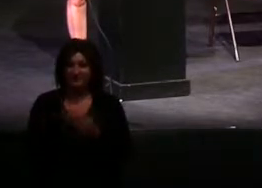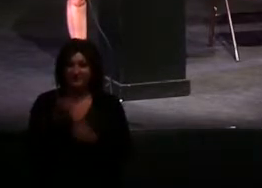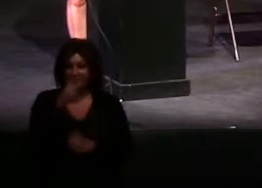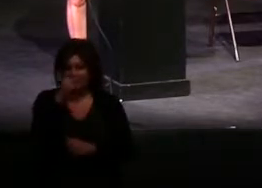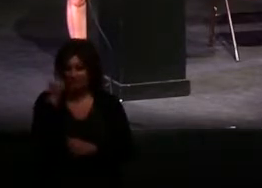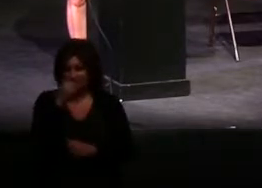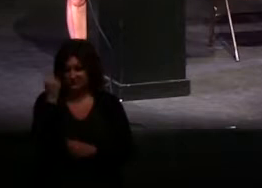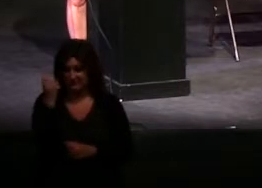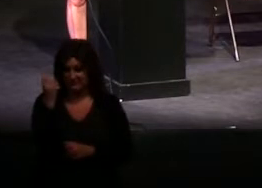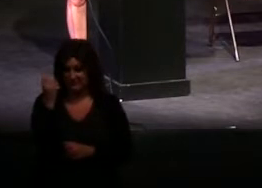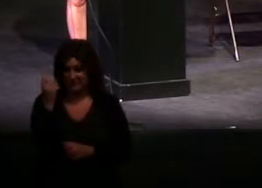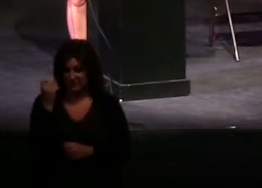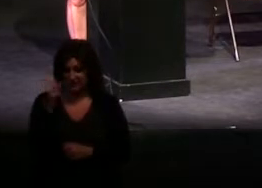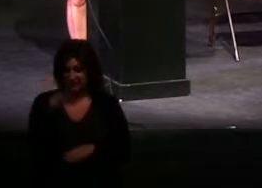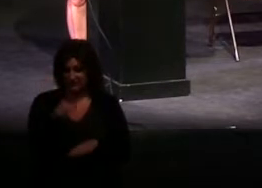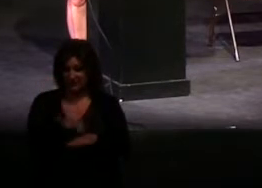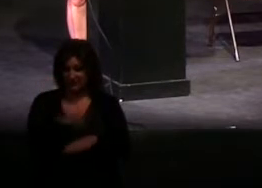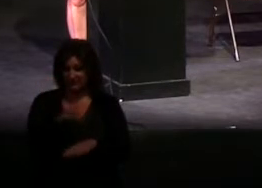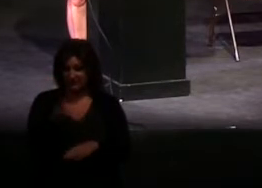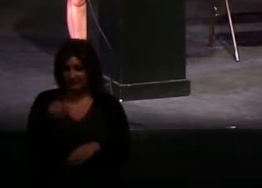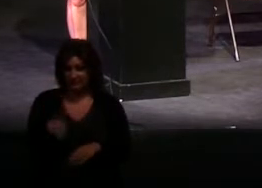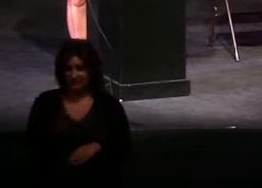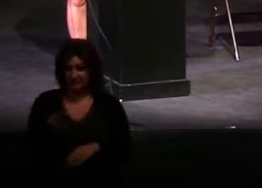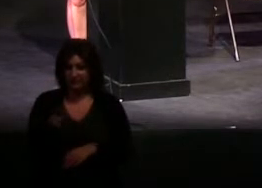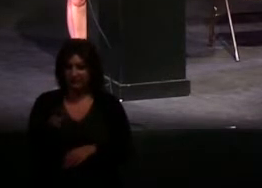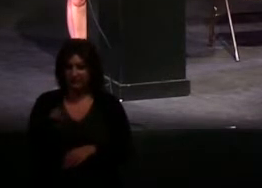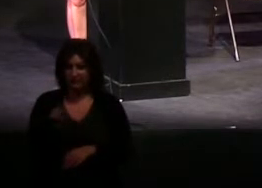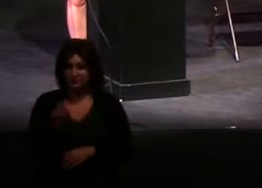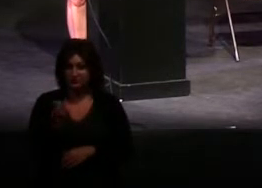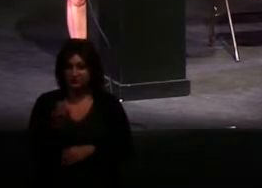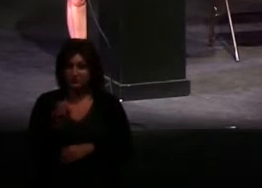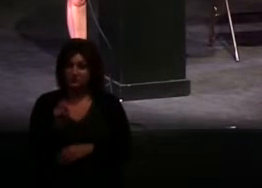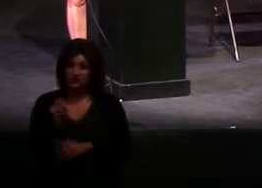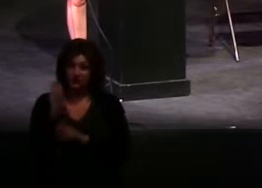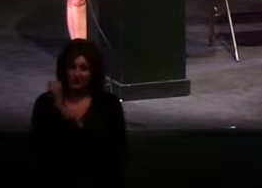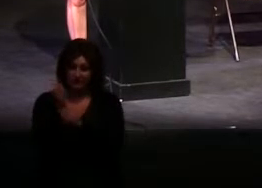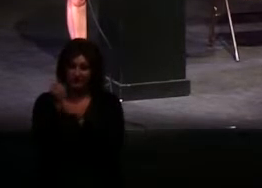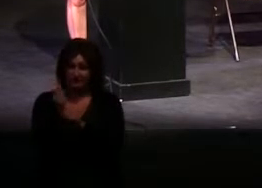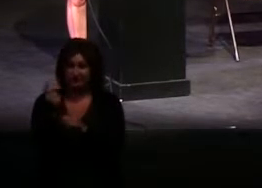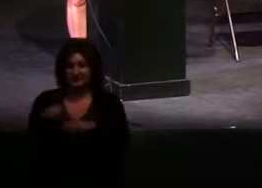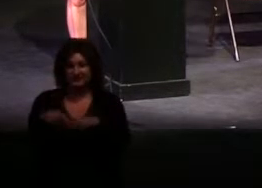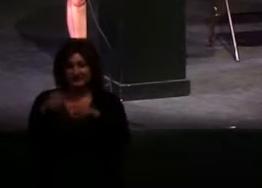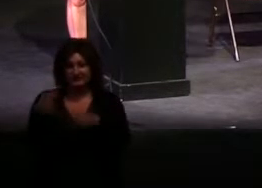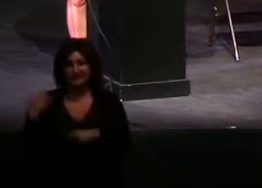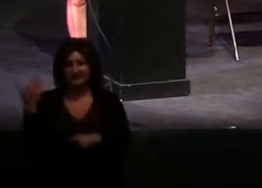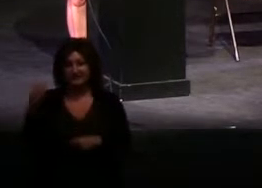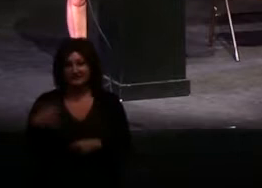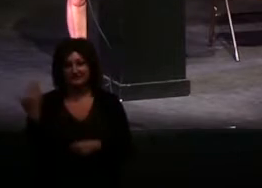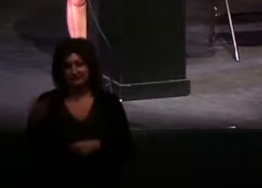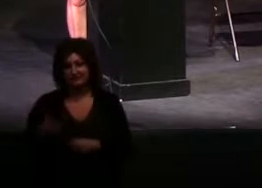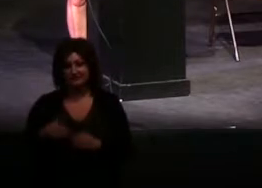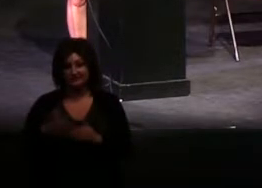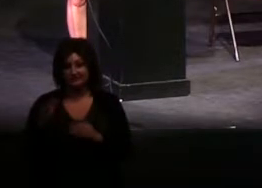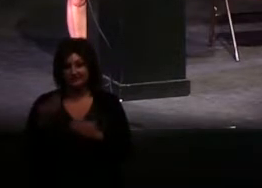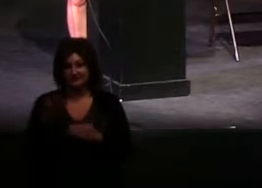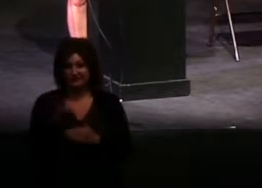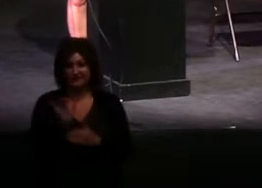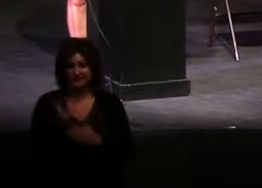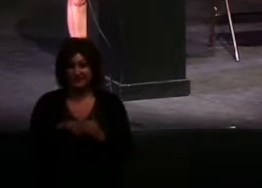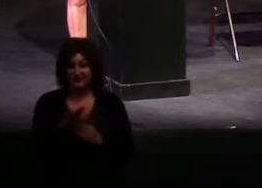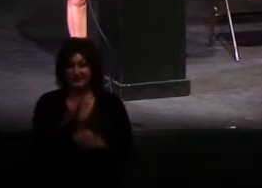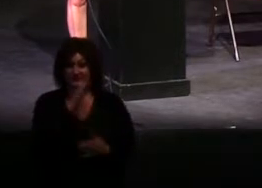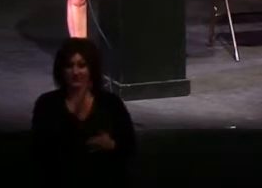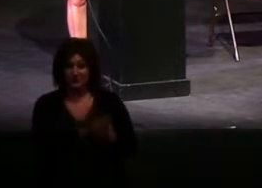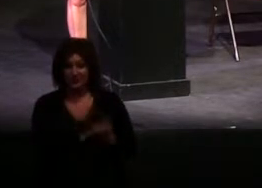and releasing native West Slope cutthroat trout, although he only rarely catches more or bigger fish than his wife,